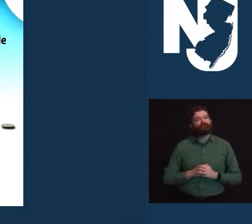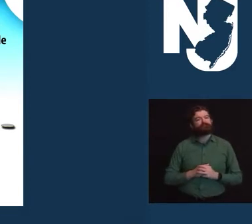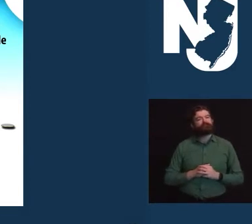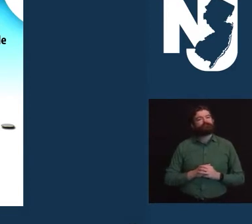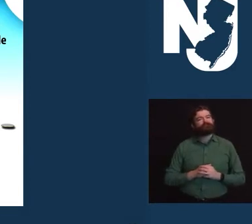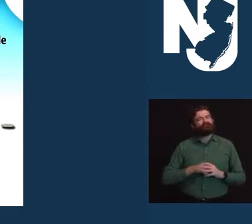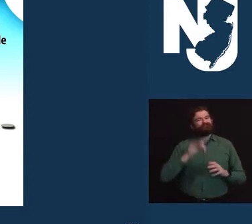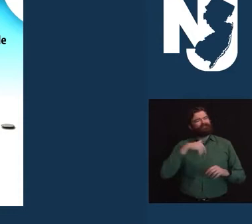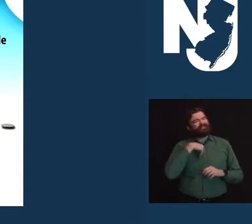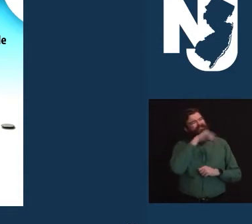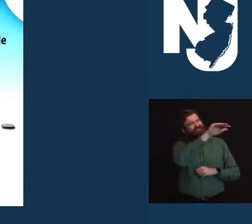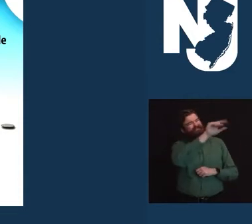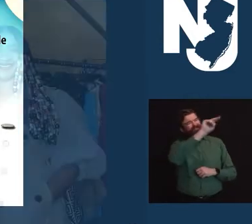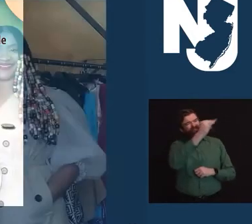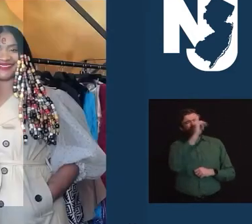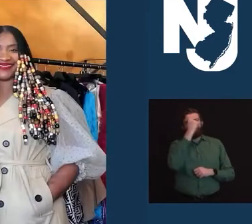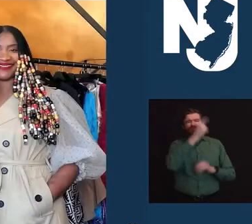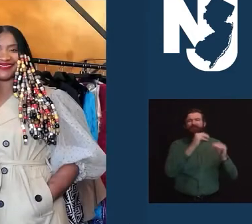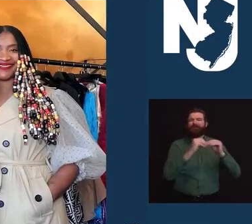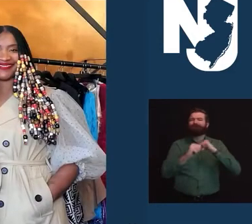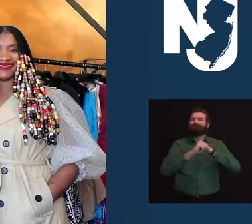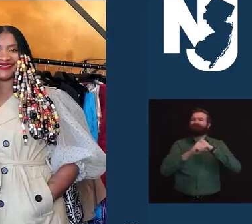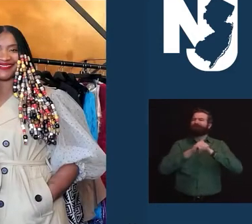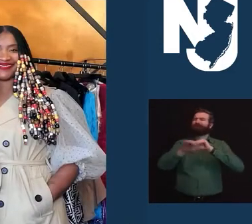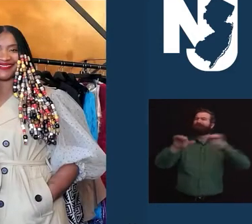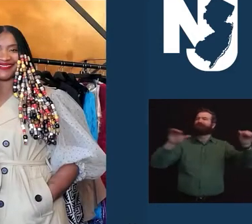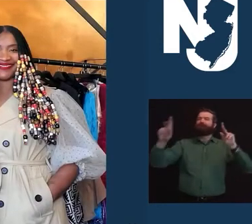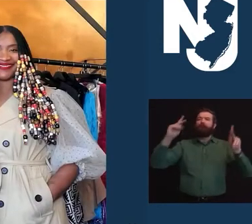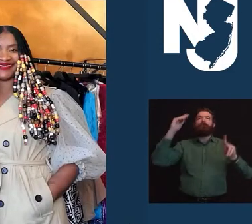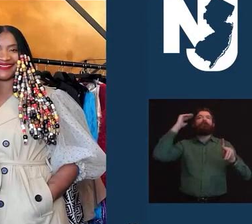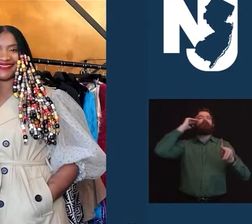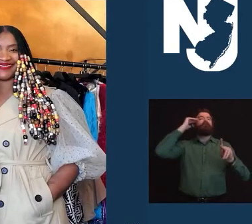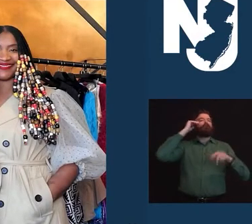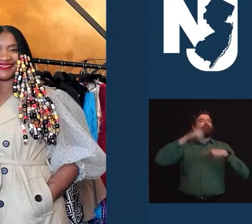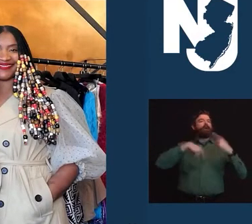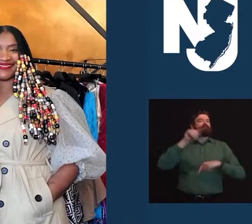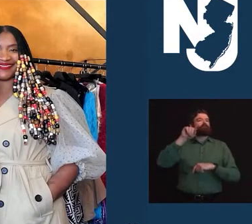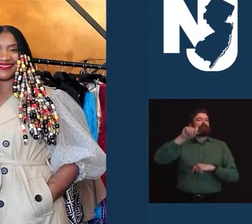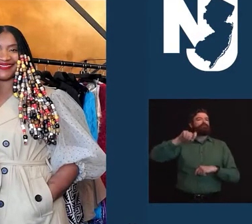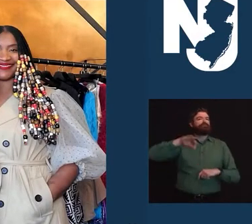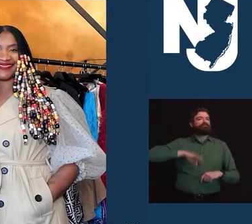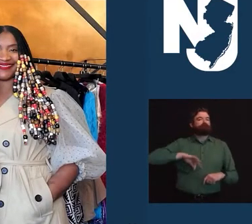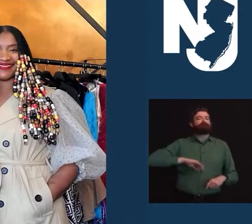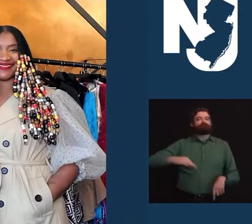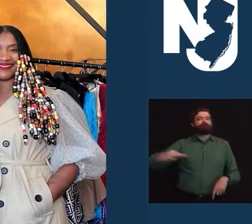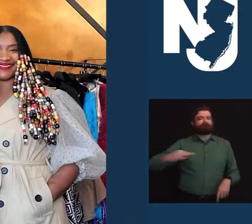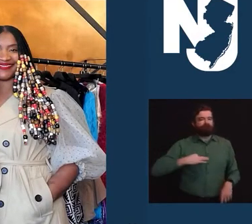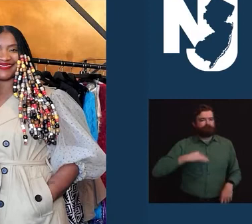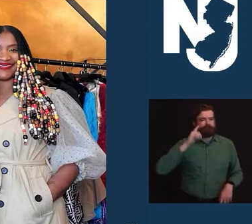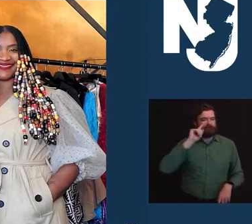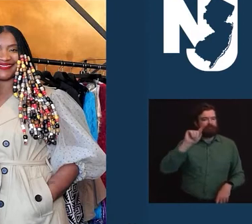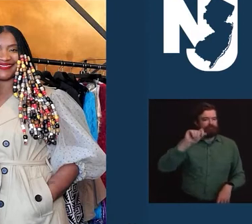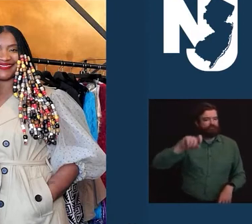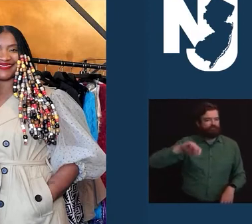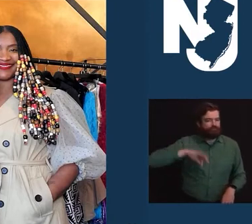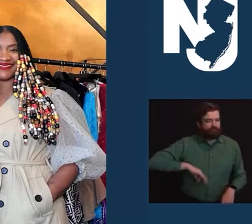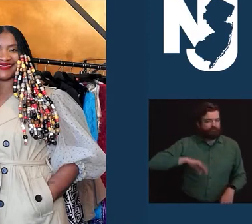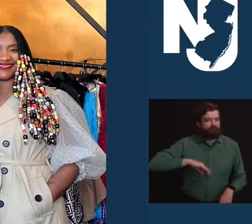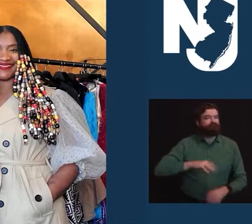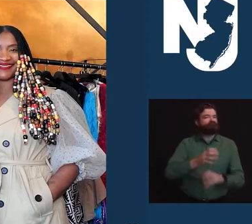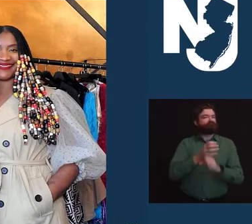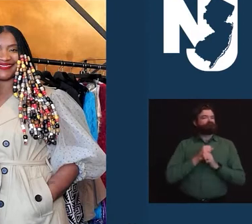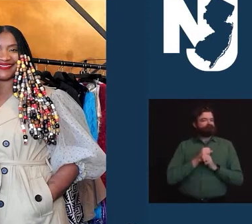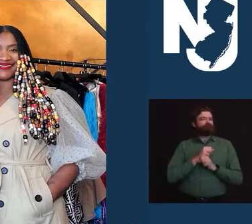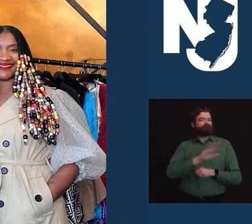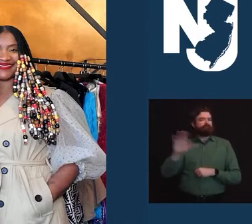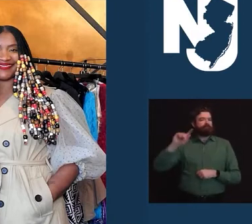njeitc.org. We're going to switch gears, Pat, yet again. And while we're talking about helping our communities, let's share the word about the